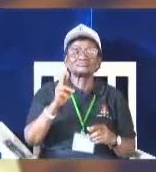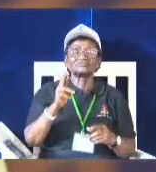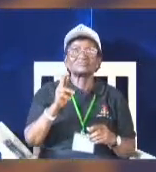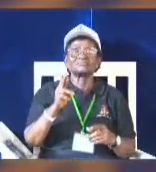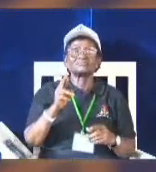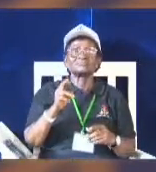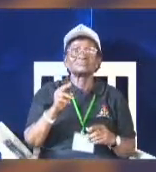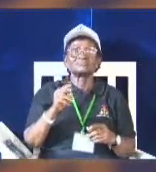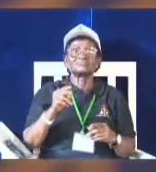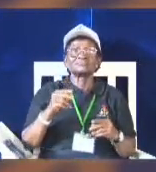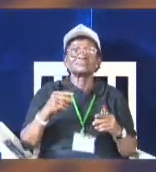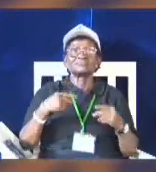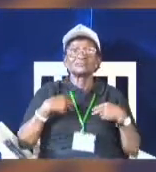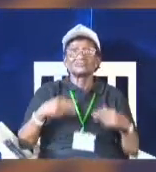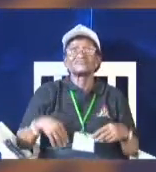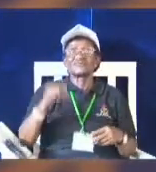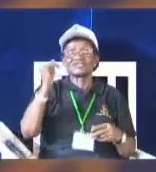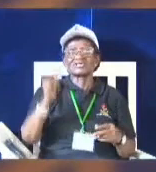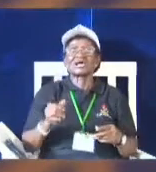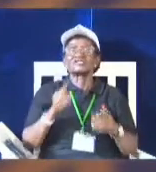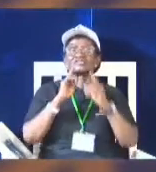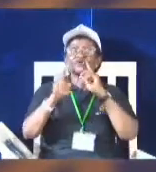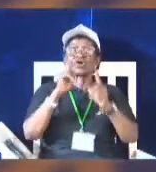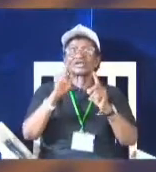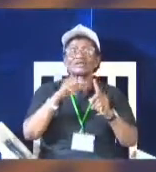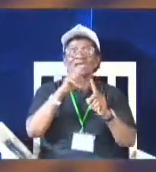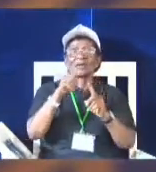are basically talking about